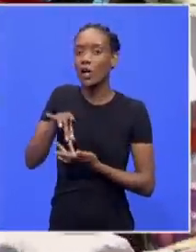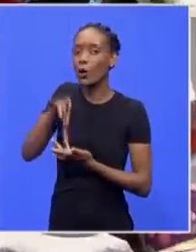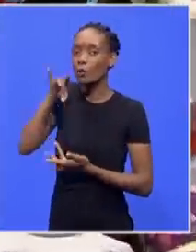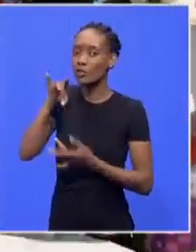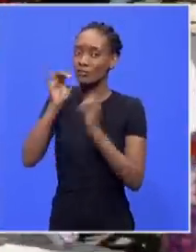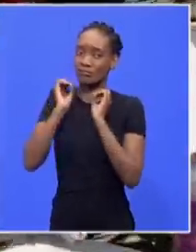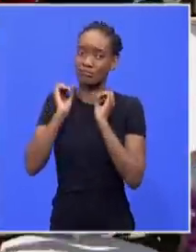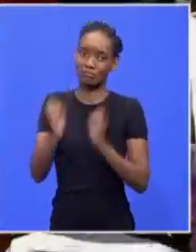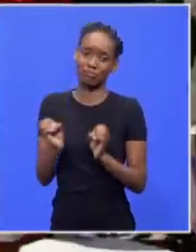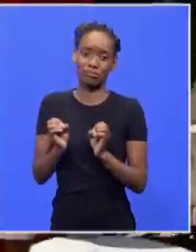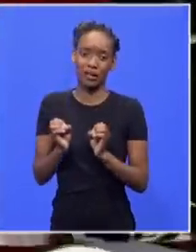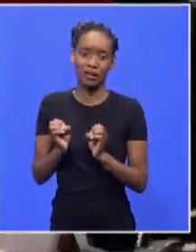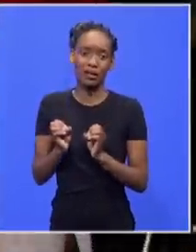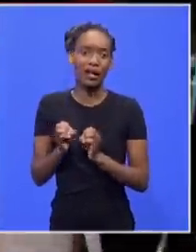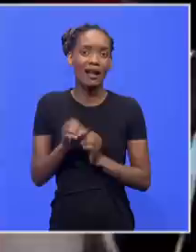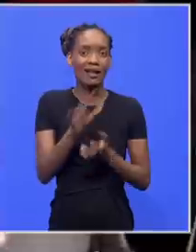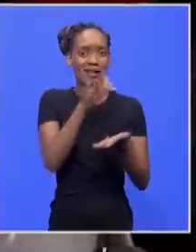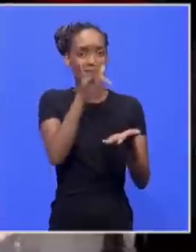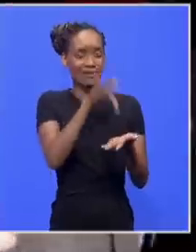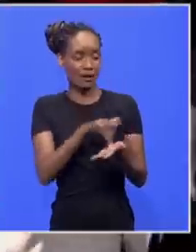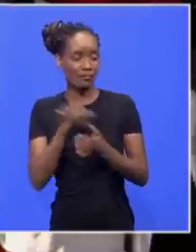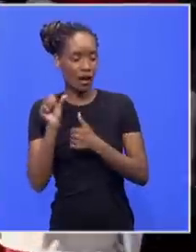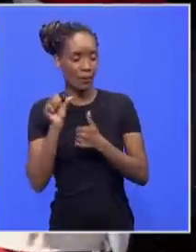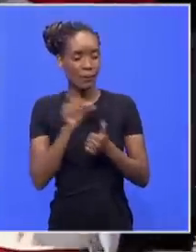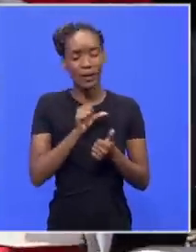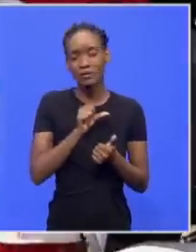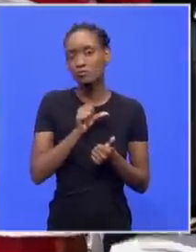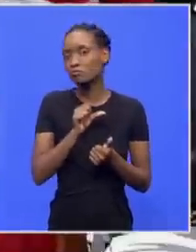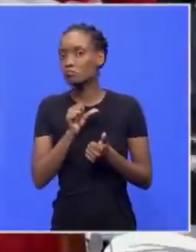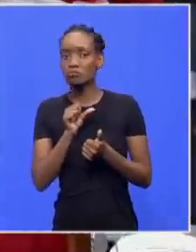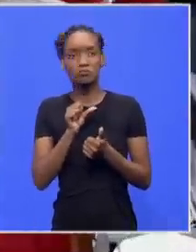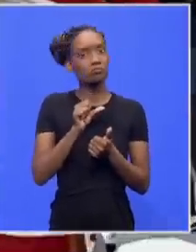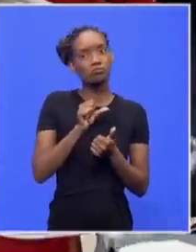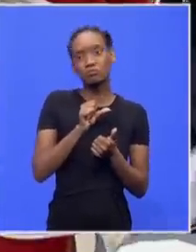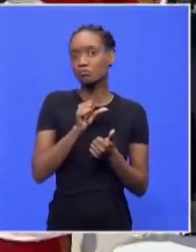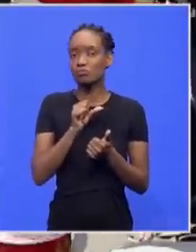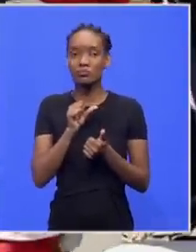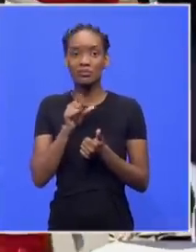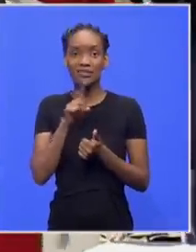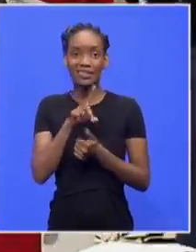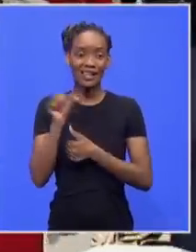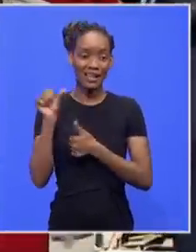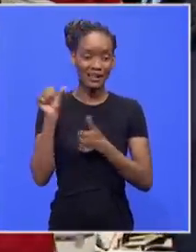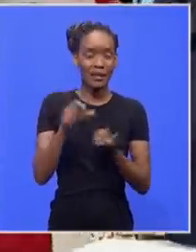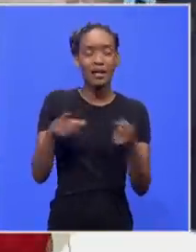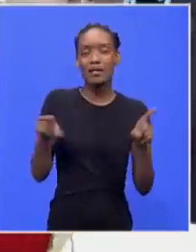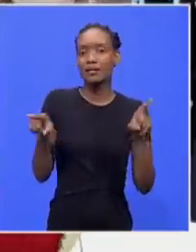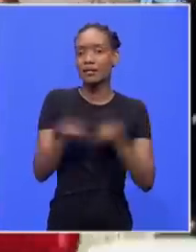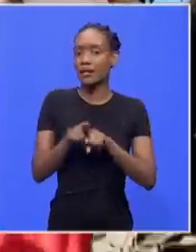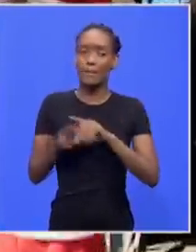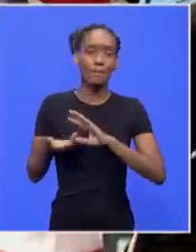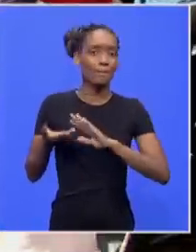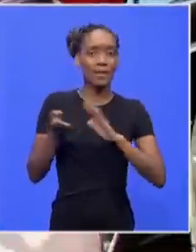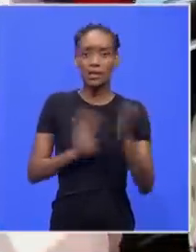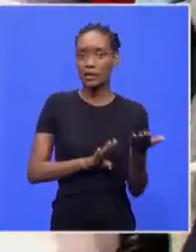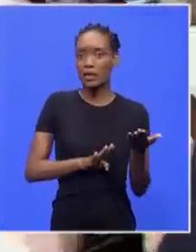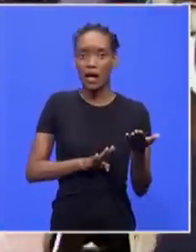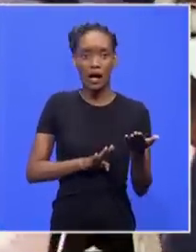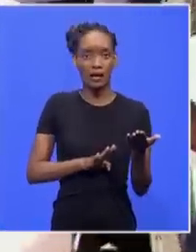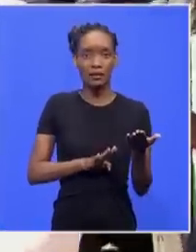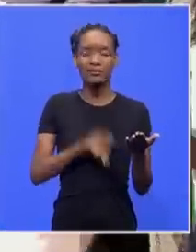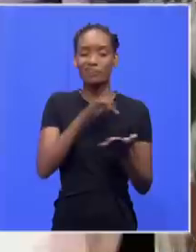do not want to go to Lindela, saying that this is as good as a death sentence if they should go to